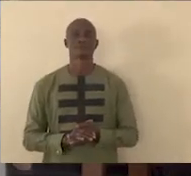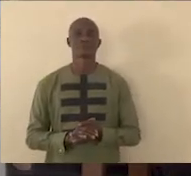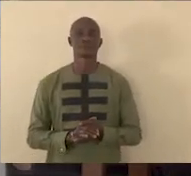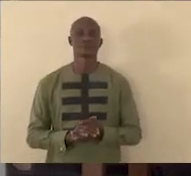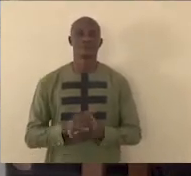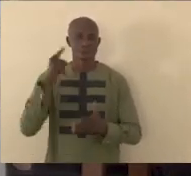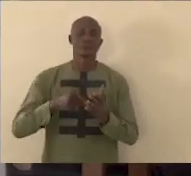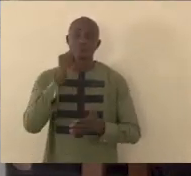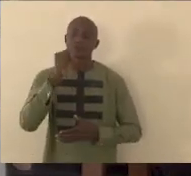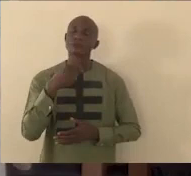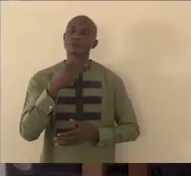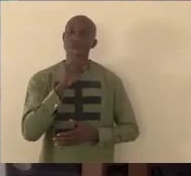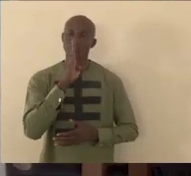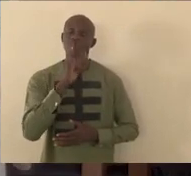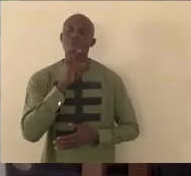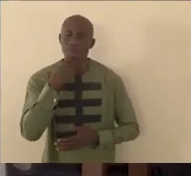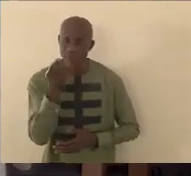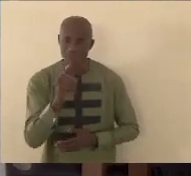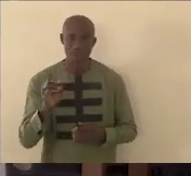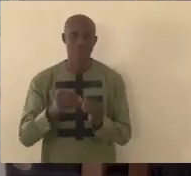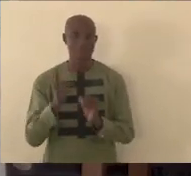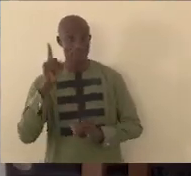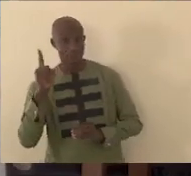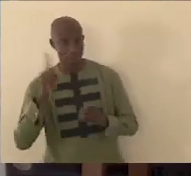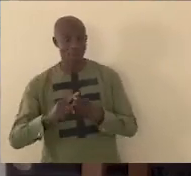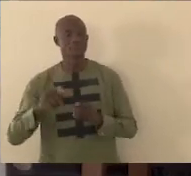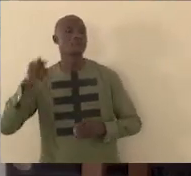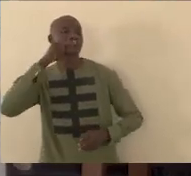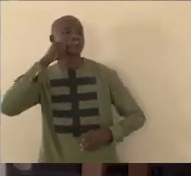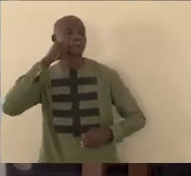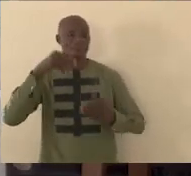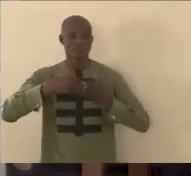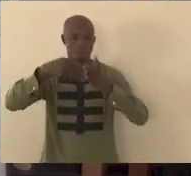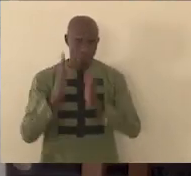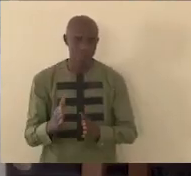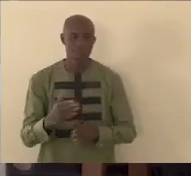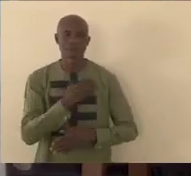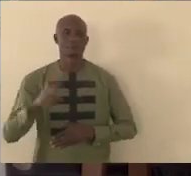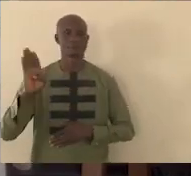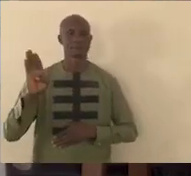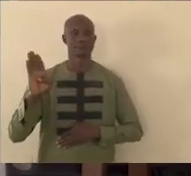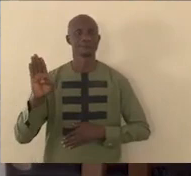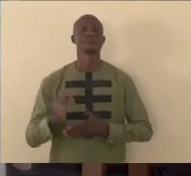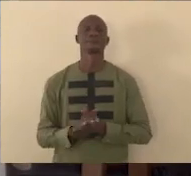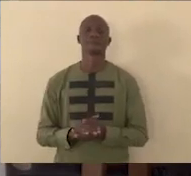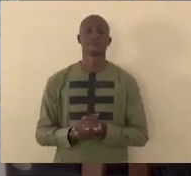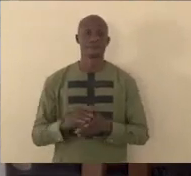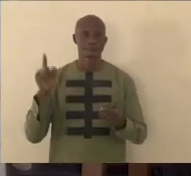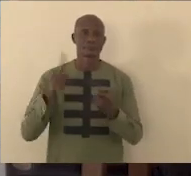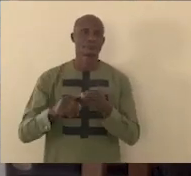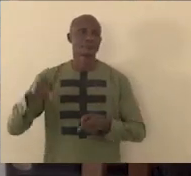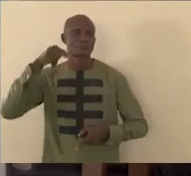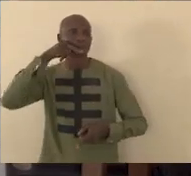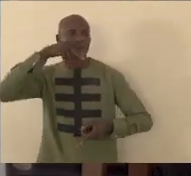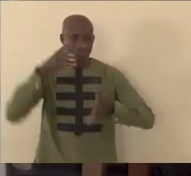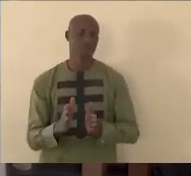What will she be saying, one, to Nigerian leaders, and B, to